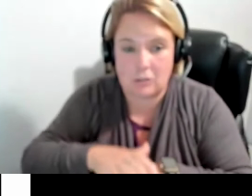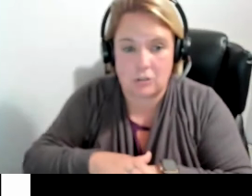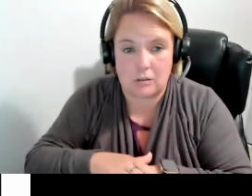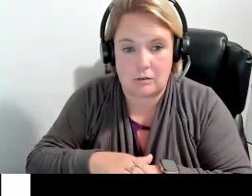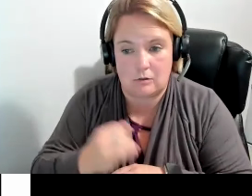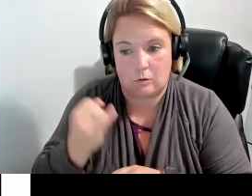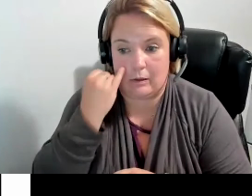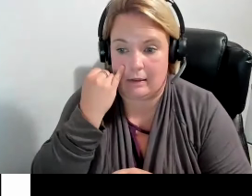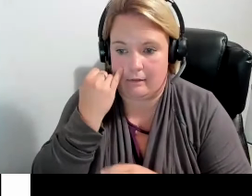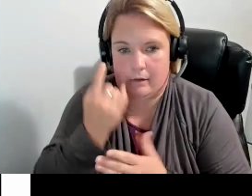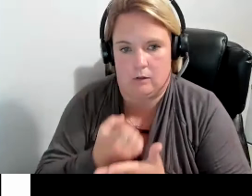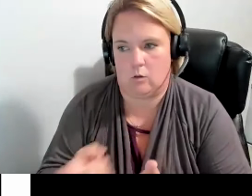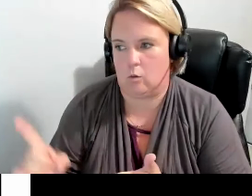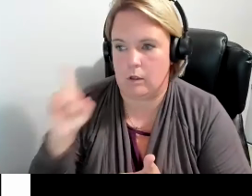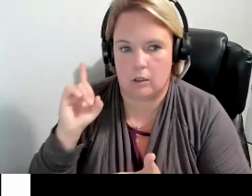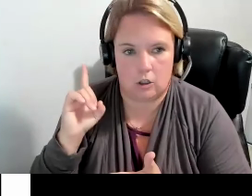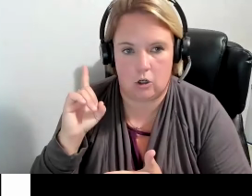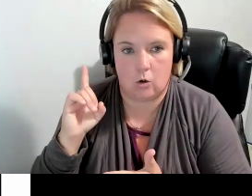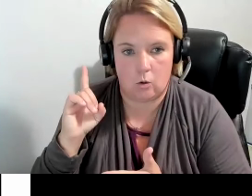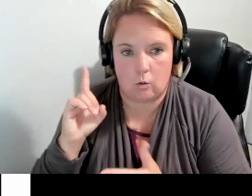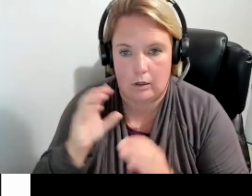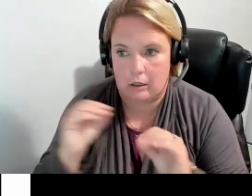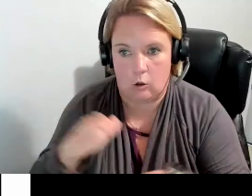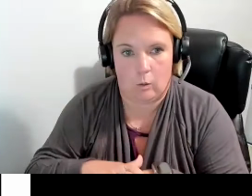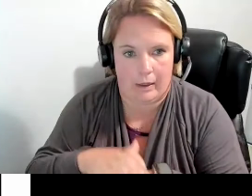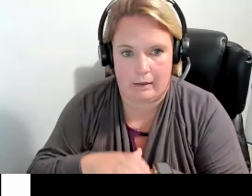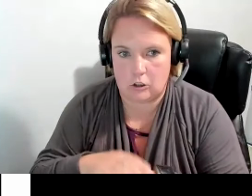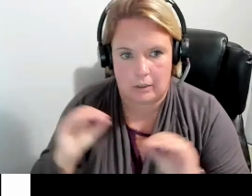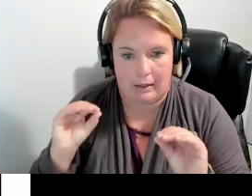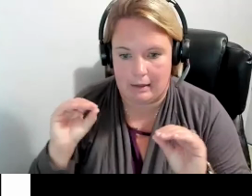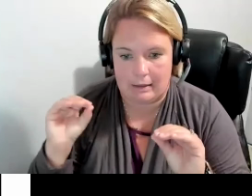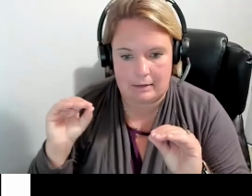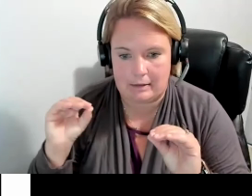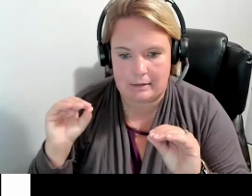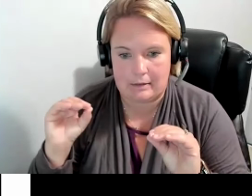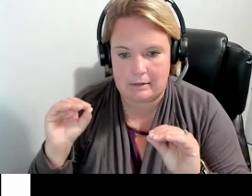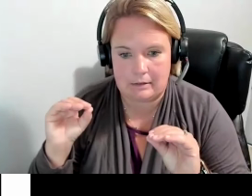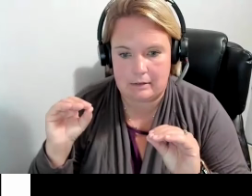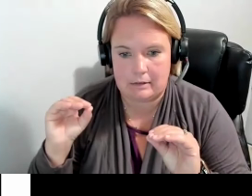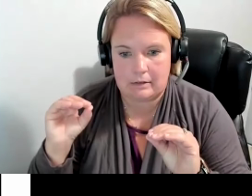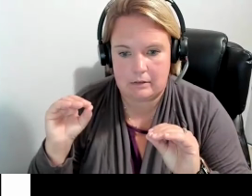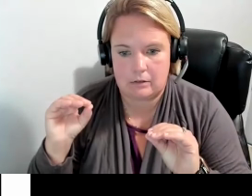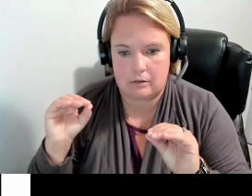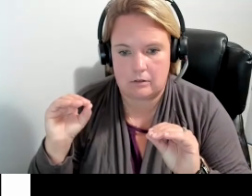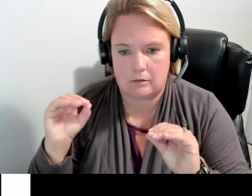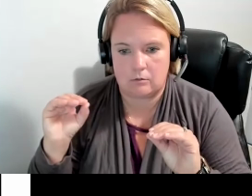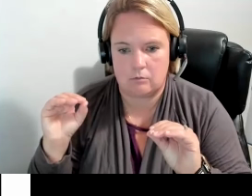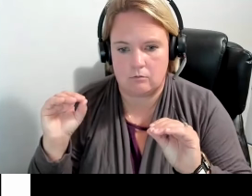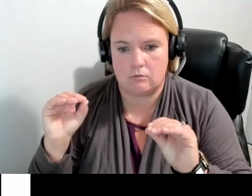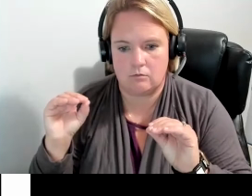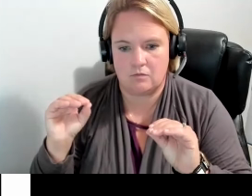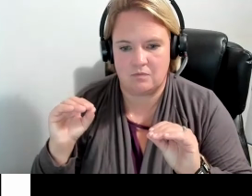last week and has no other English experience, it may be too advanced for them. But it really just depends on